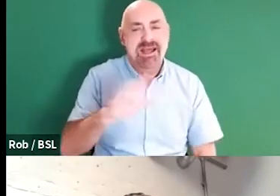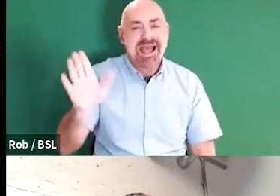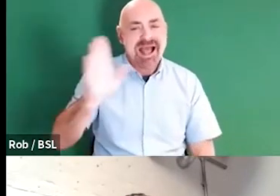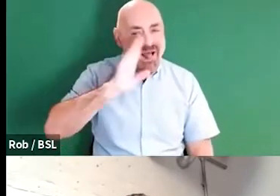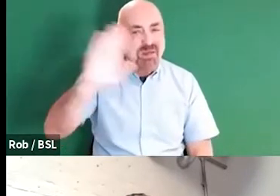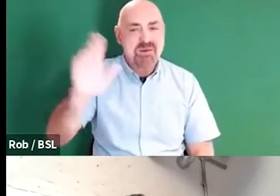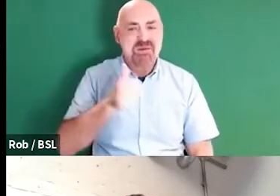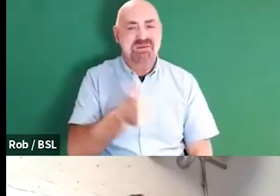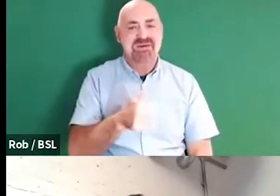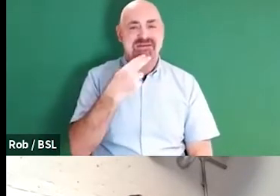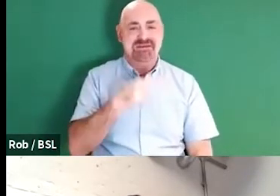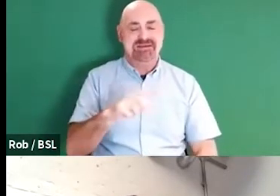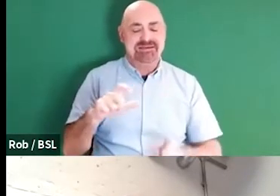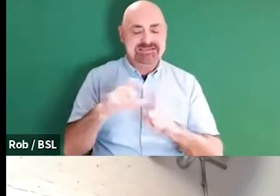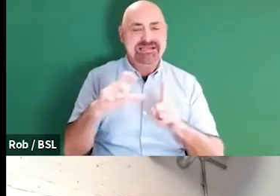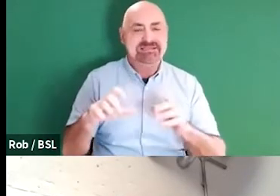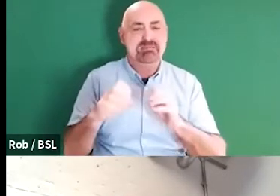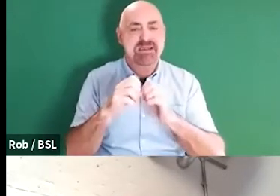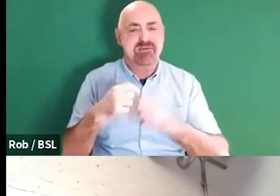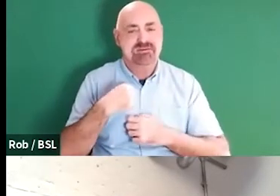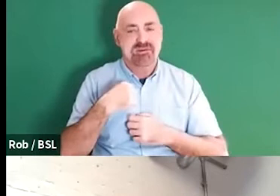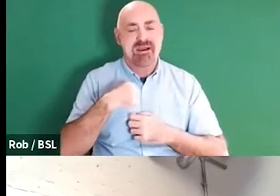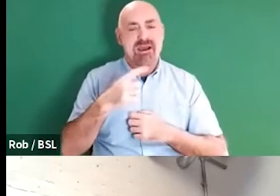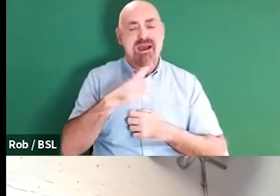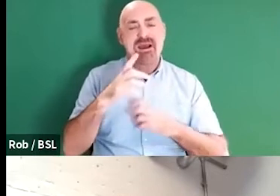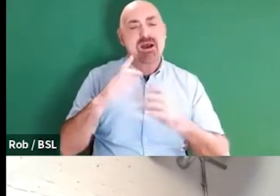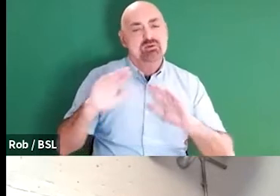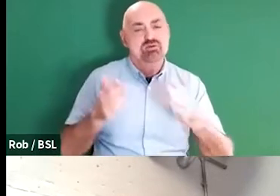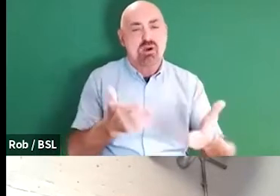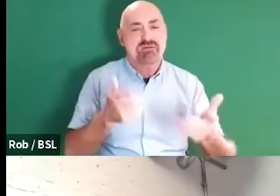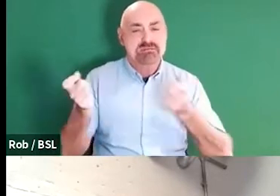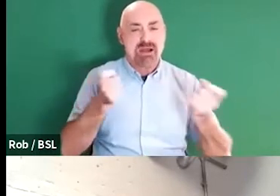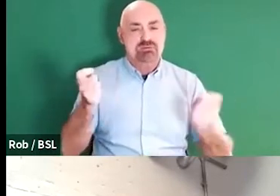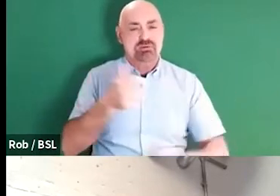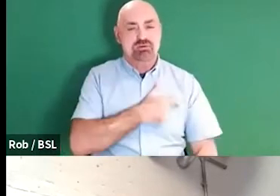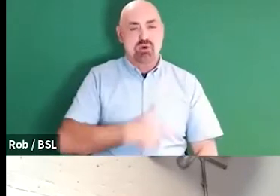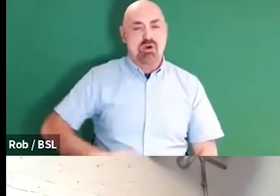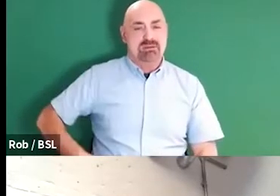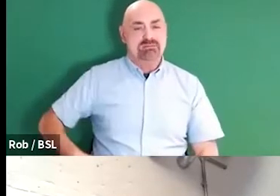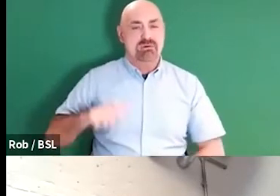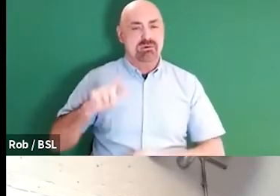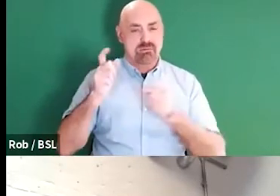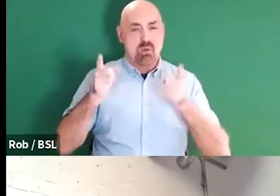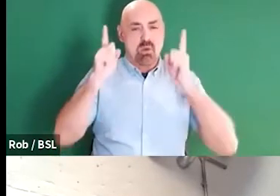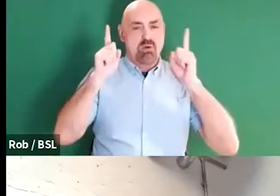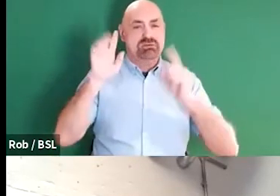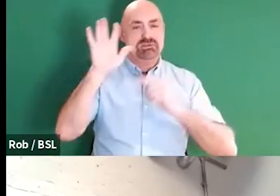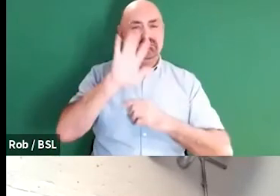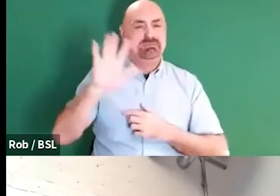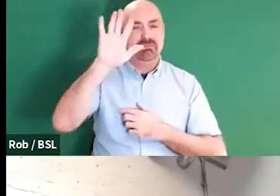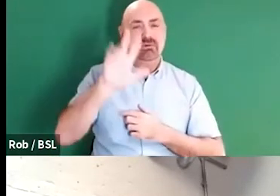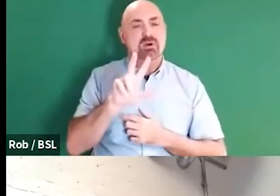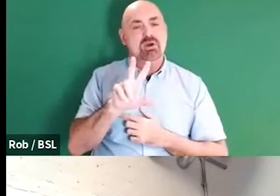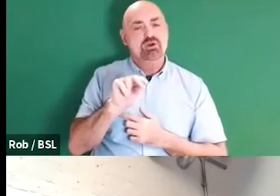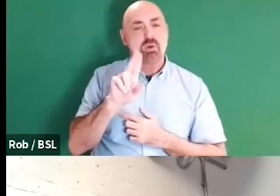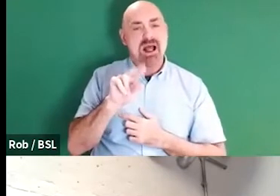afternoon, everybody. My name's Denise Beavers. I'm a service manager in Doncaster Authority for the 12 family hubs